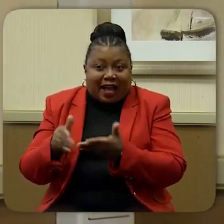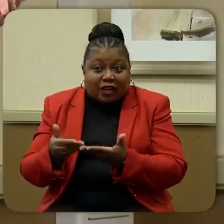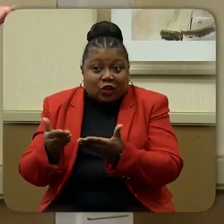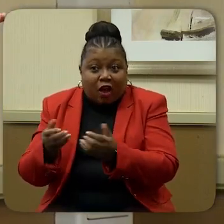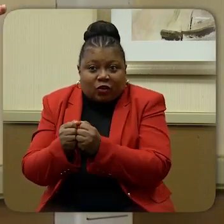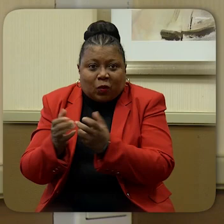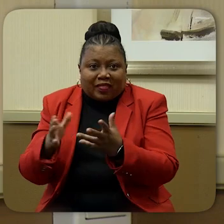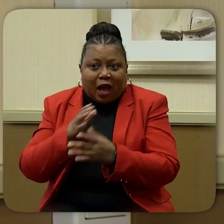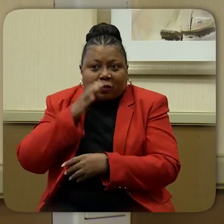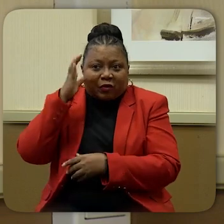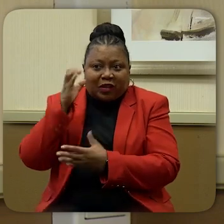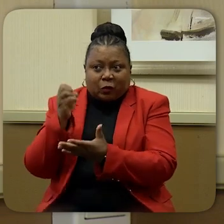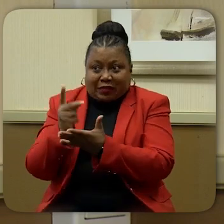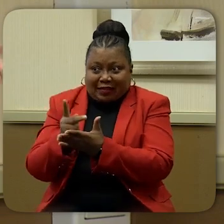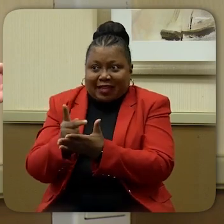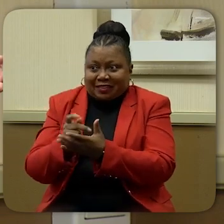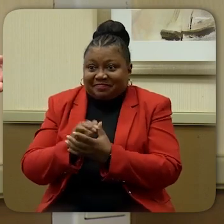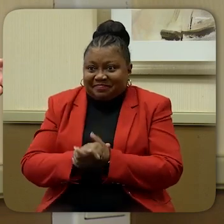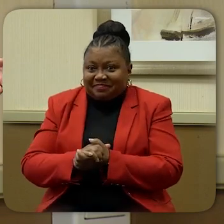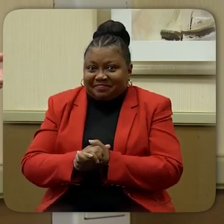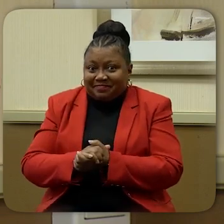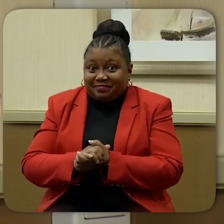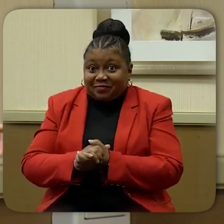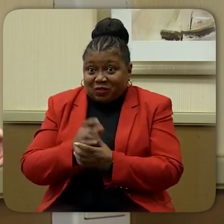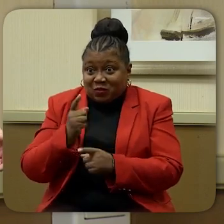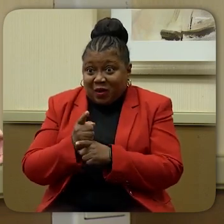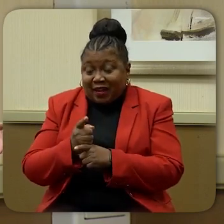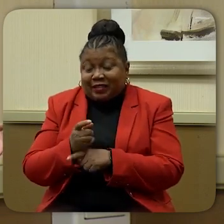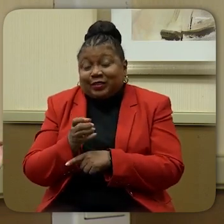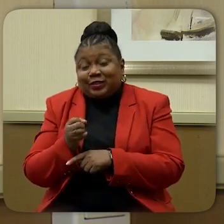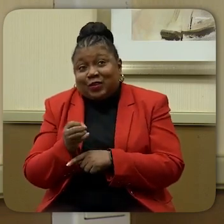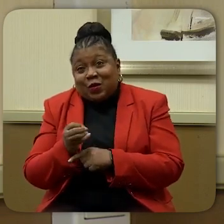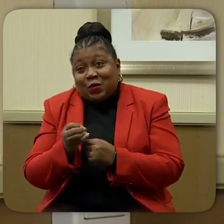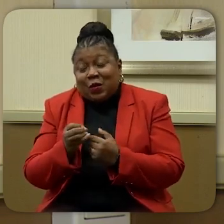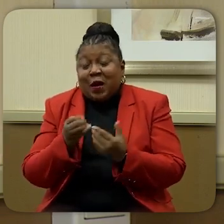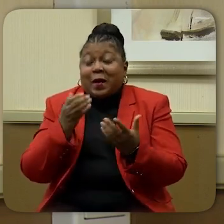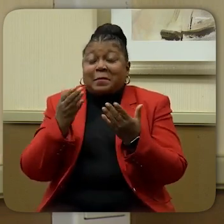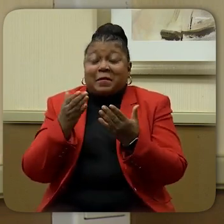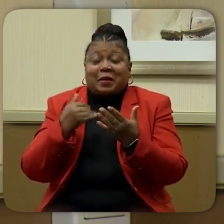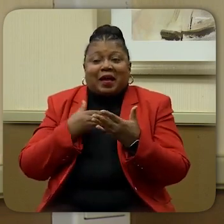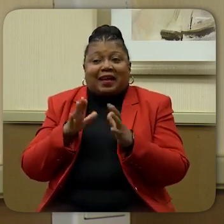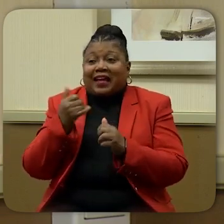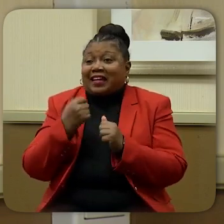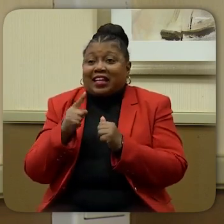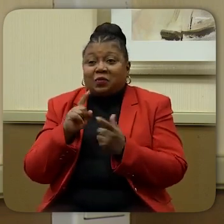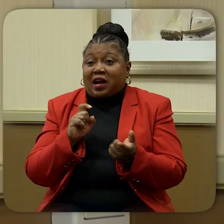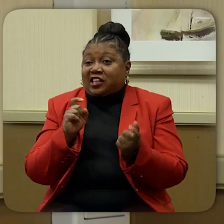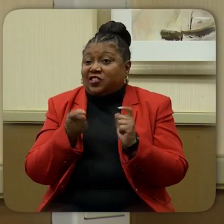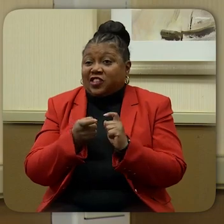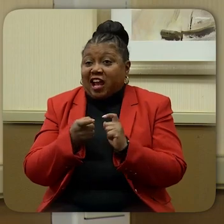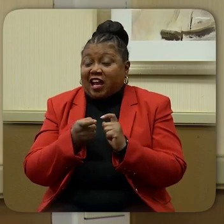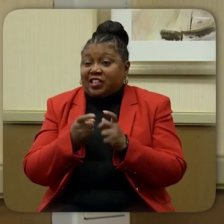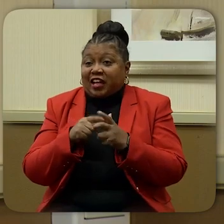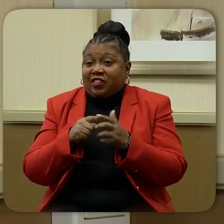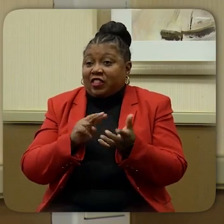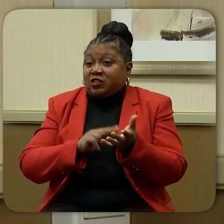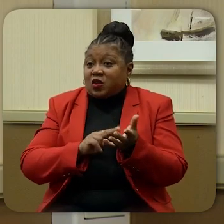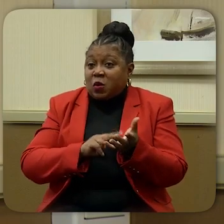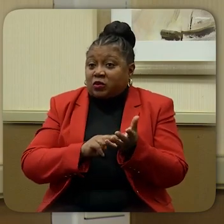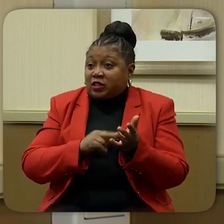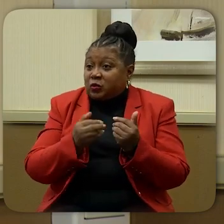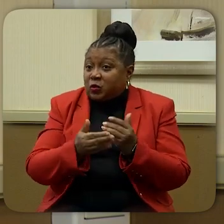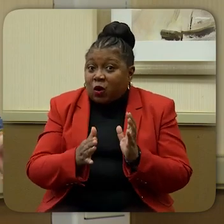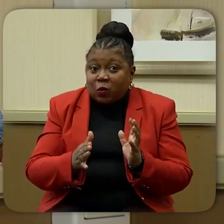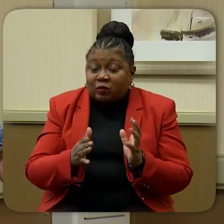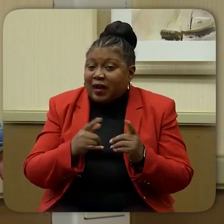them without parental consent, right? So maybe I'll let anybody change in the nurses'